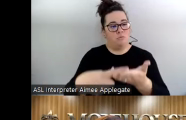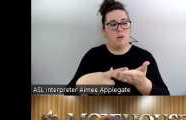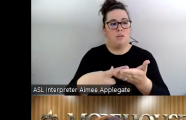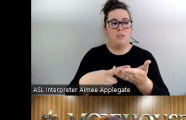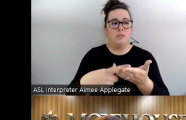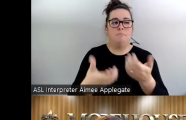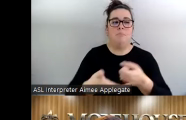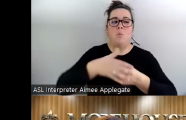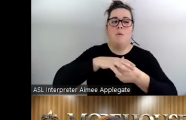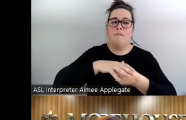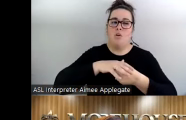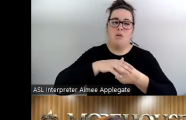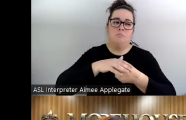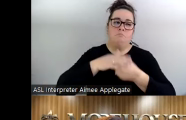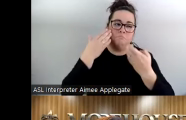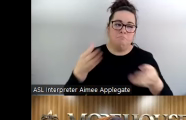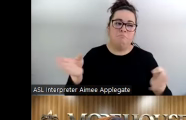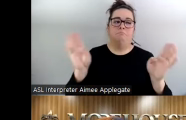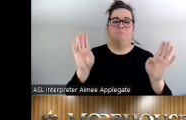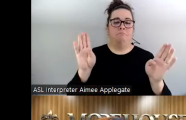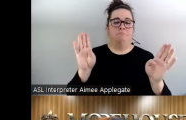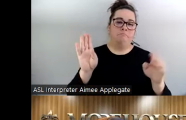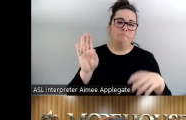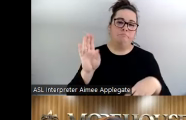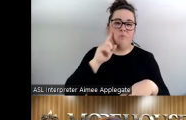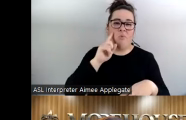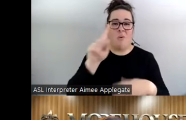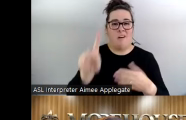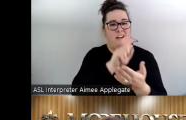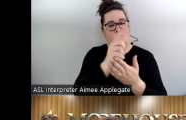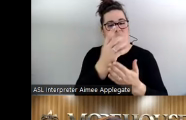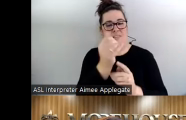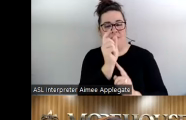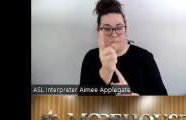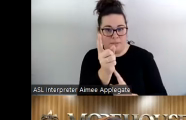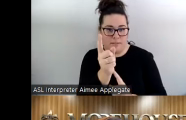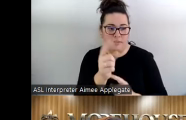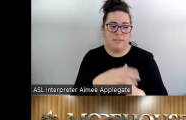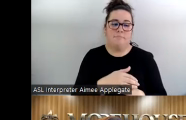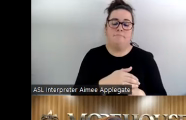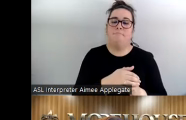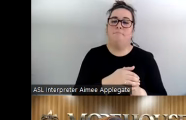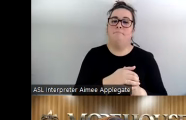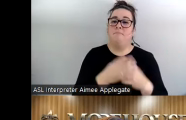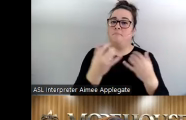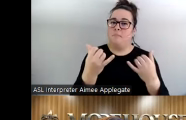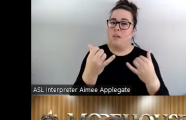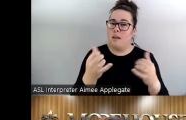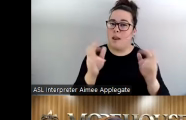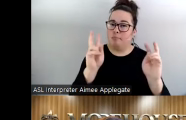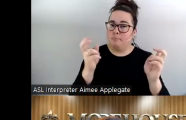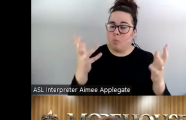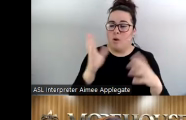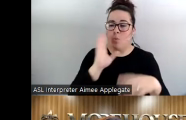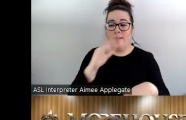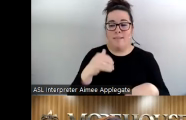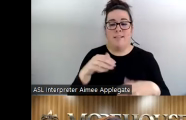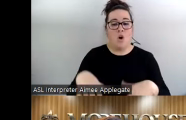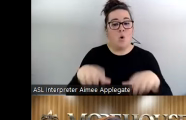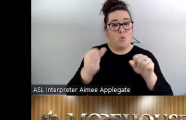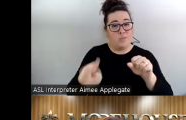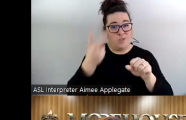next now hour and 15 minutes. So our objectives today, and we will host 2 of these